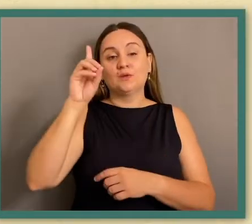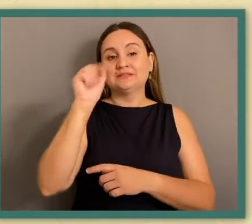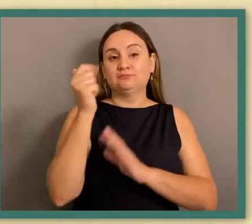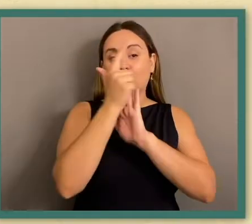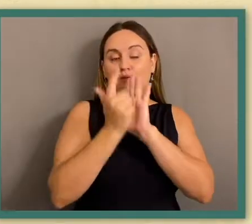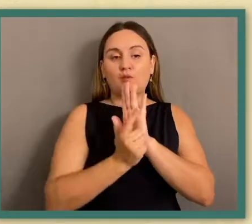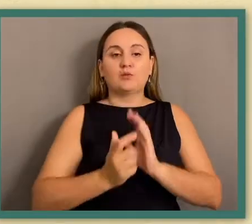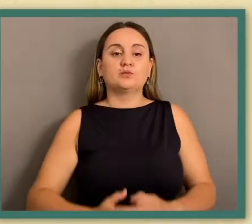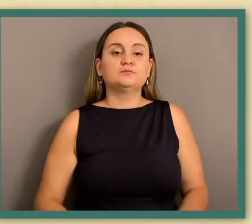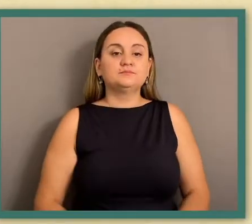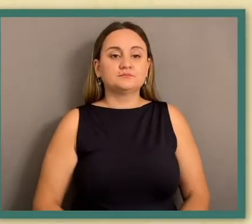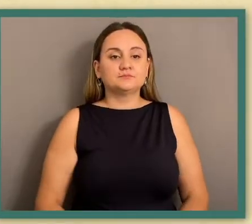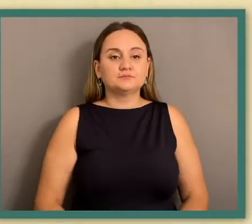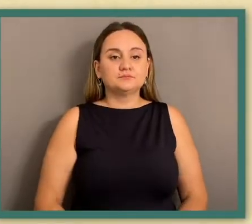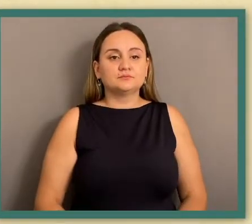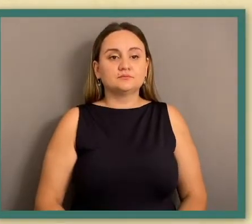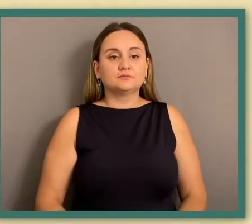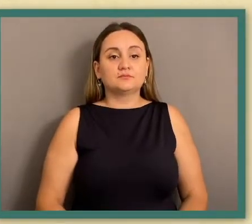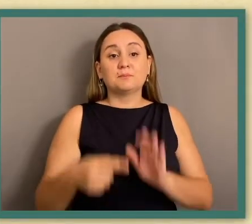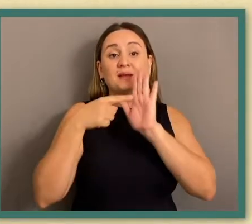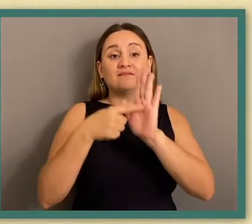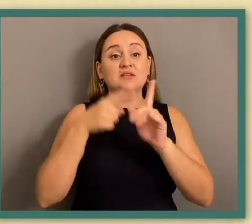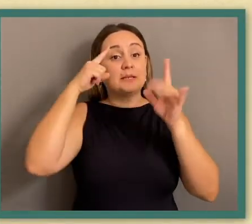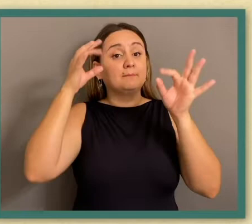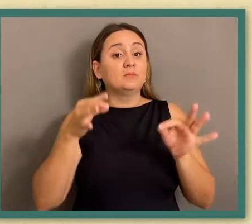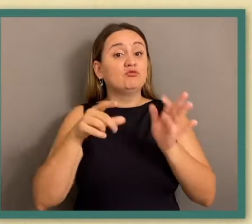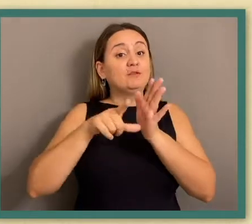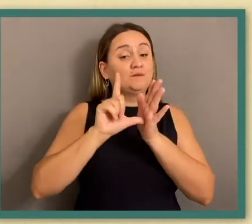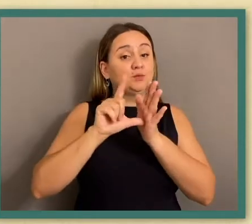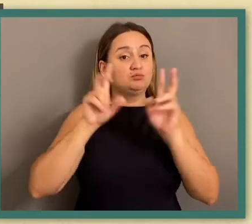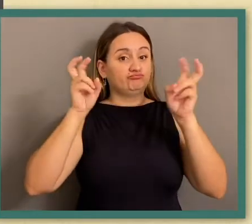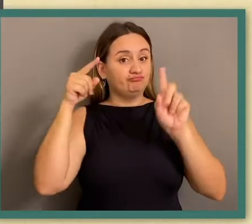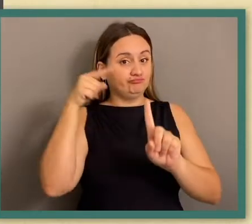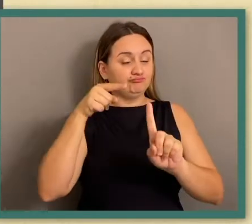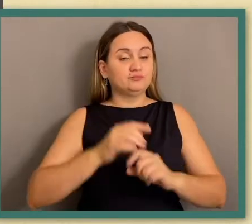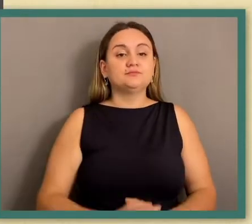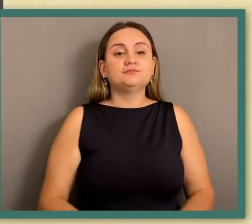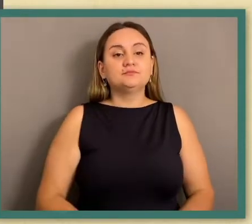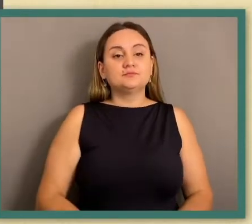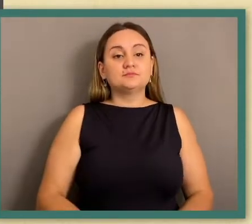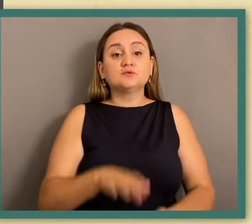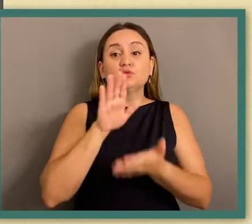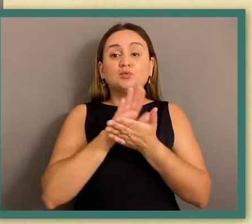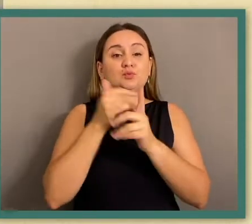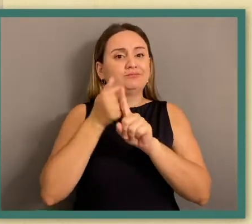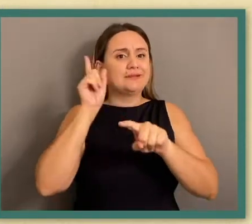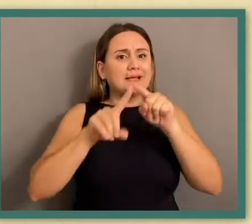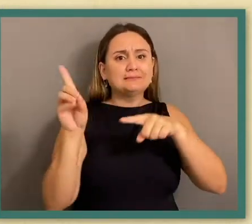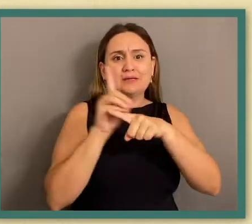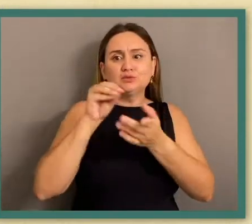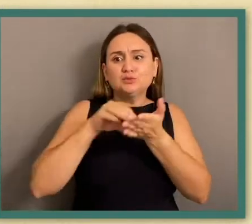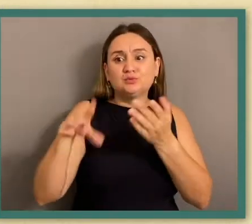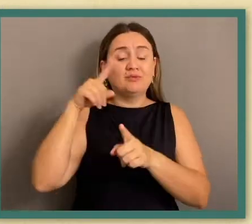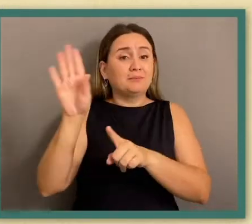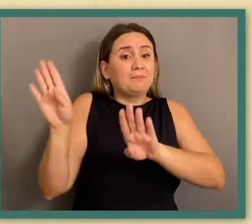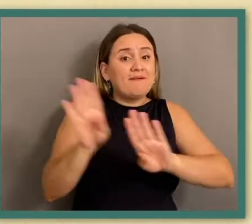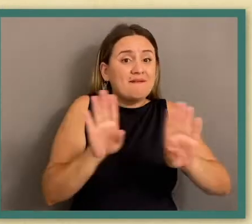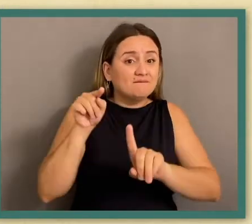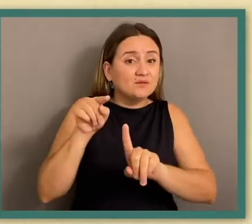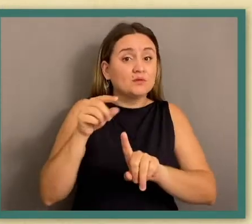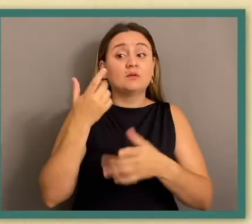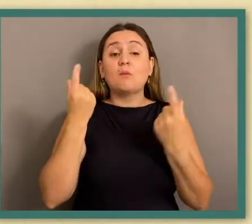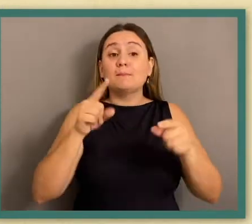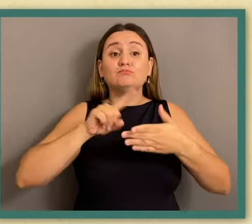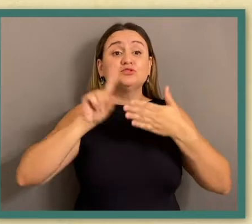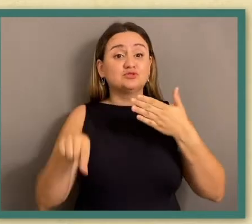The Arizona Center for Disability Law. Manifestation Determination Reviews. Schools cannot discipline students